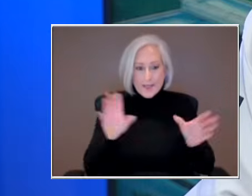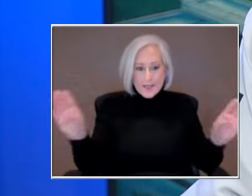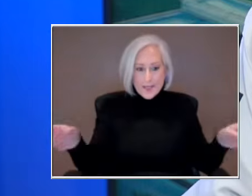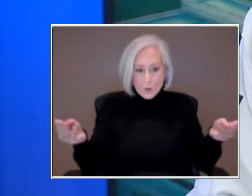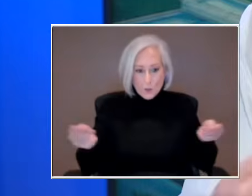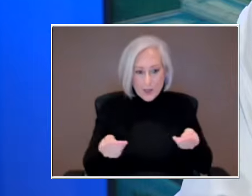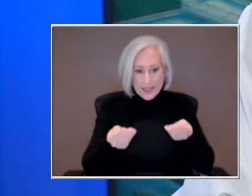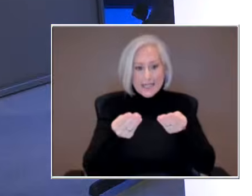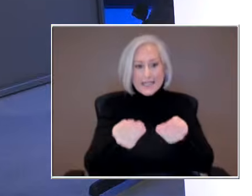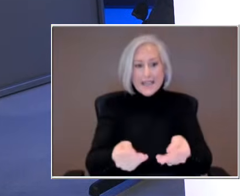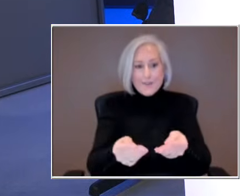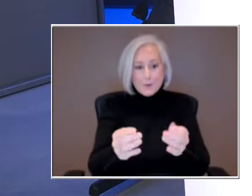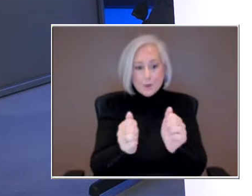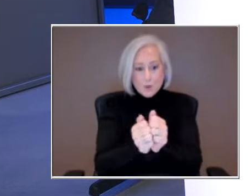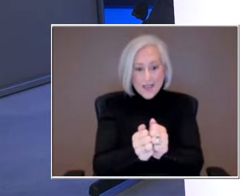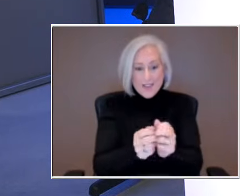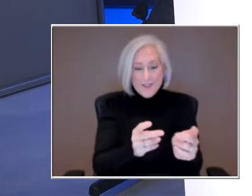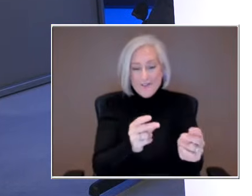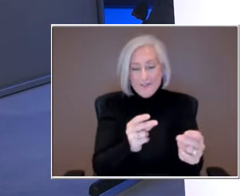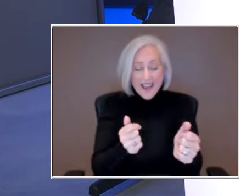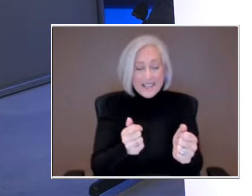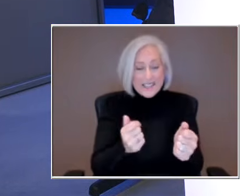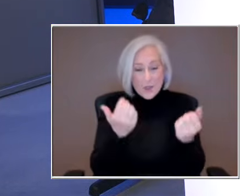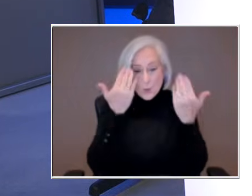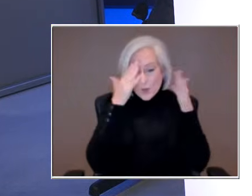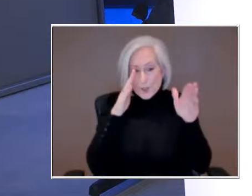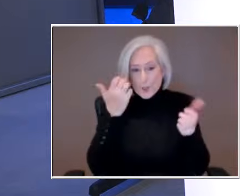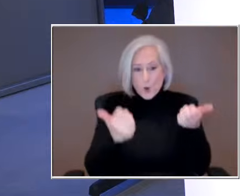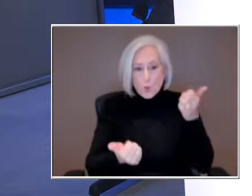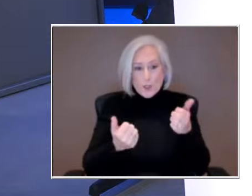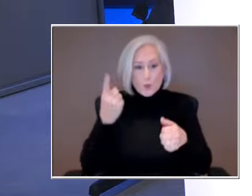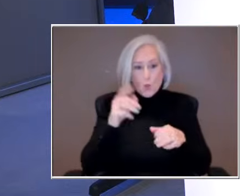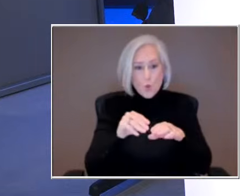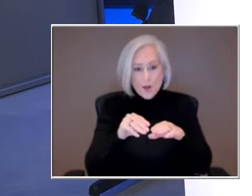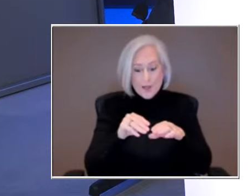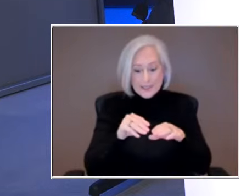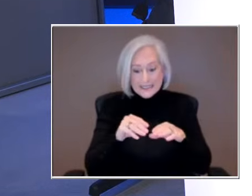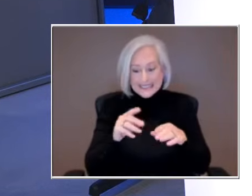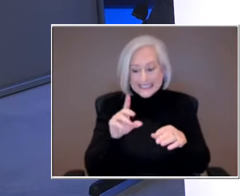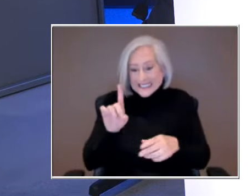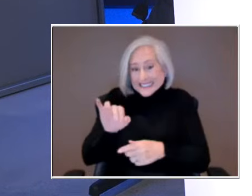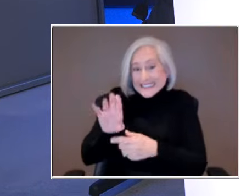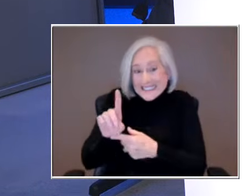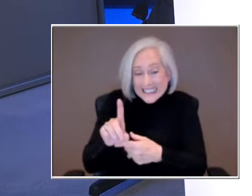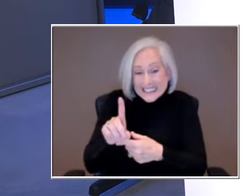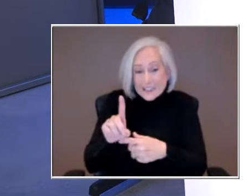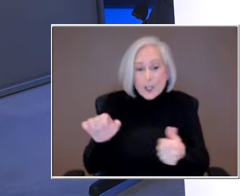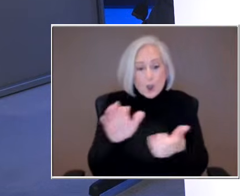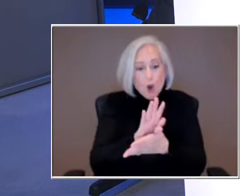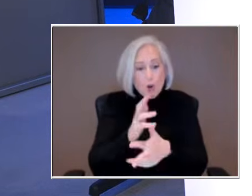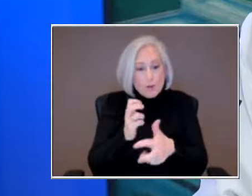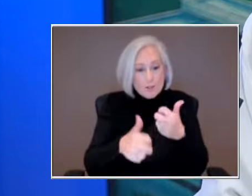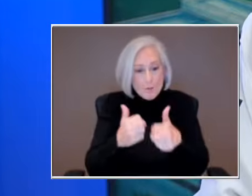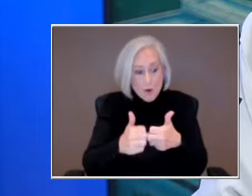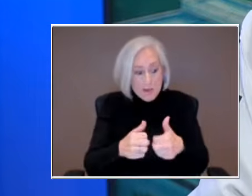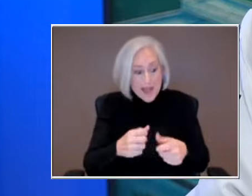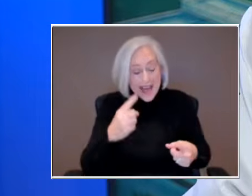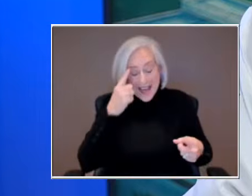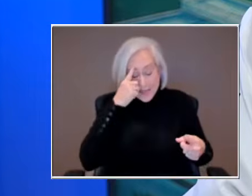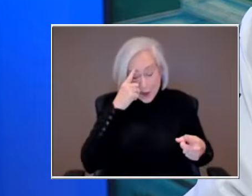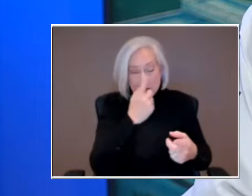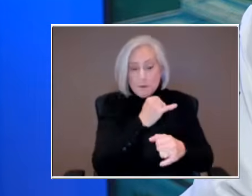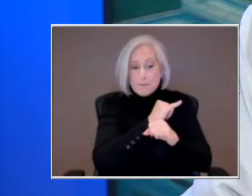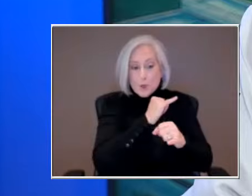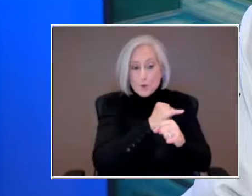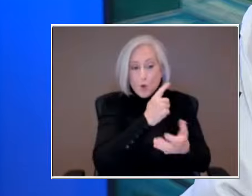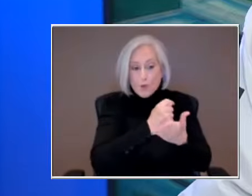it. You just were throwing everything at him. I thought it was the immunotherapy because he'd had a couple cycles, and mechanistically it made sense to me that it was. But